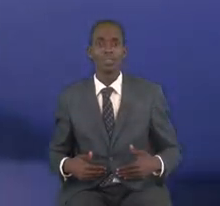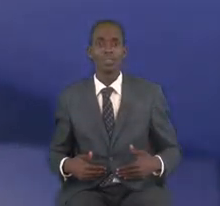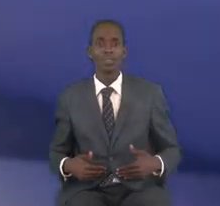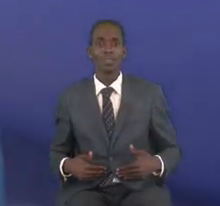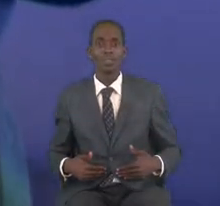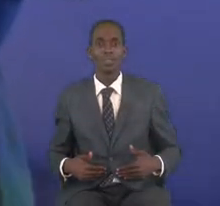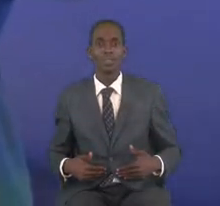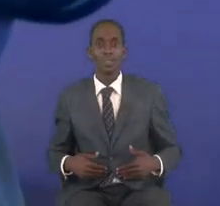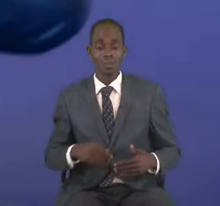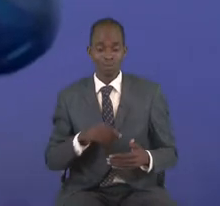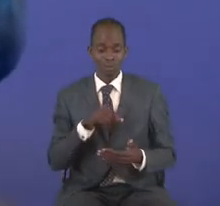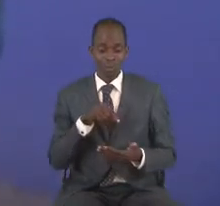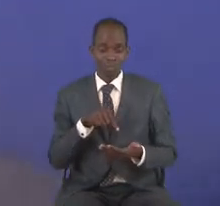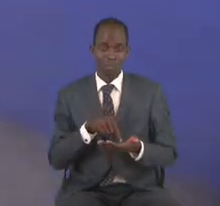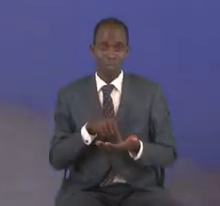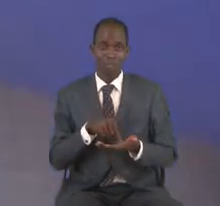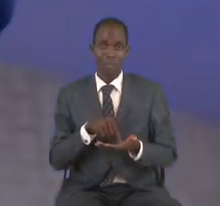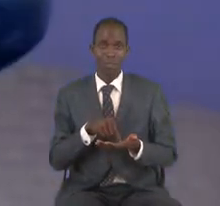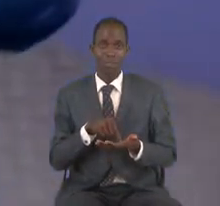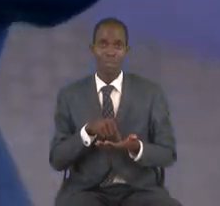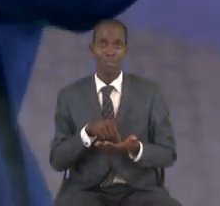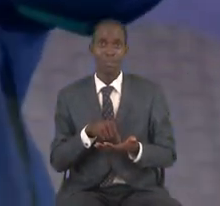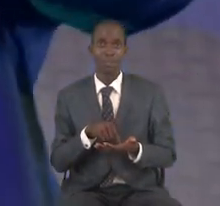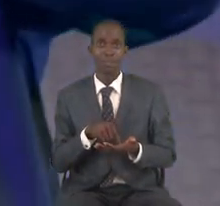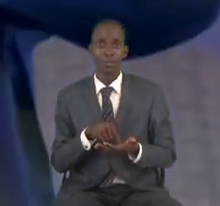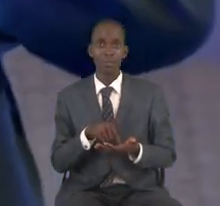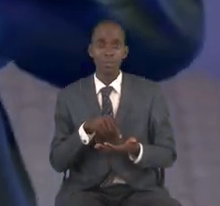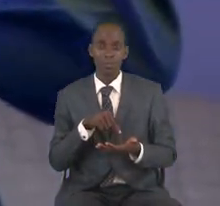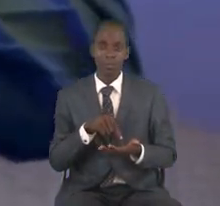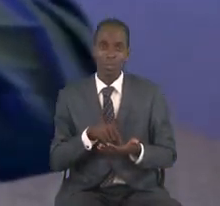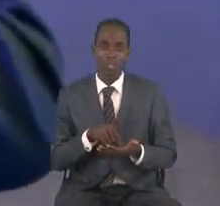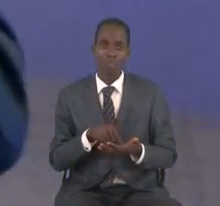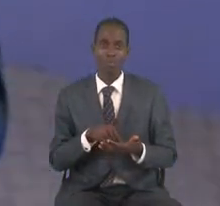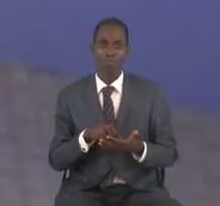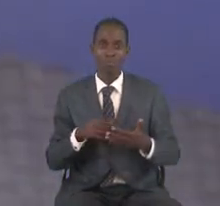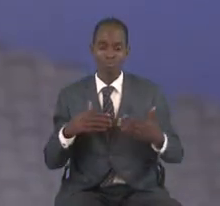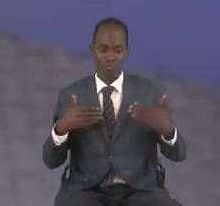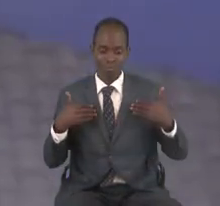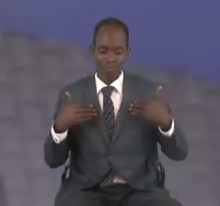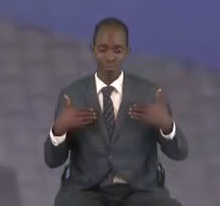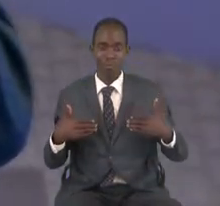this this body